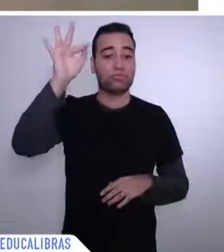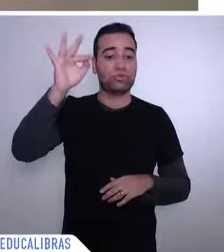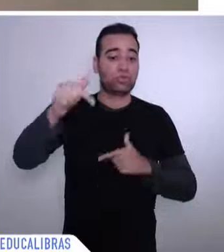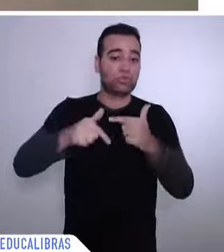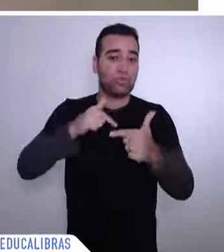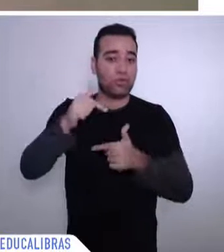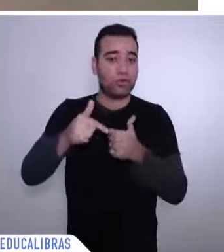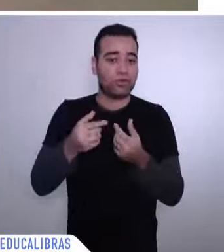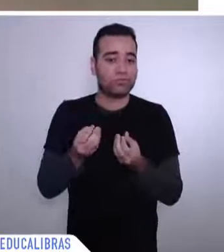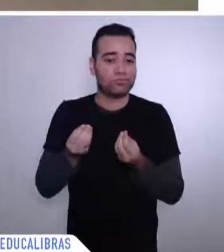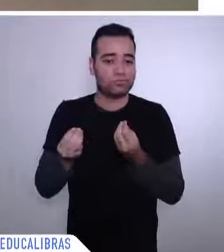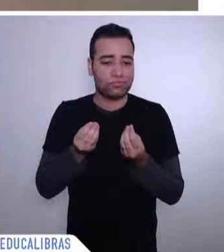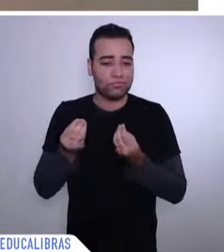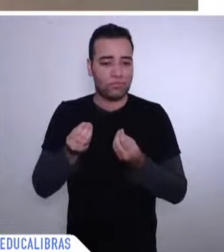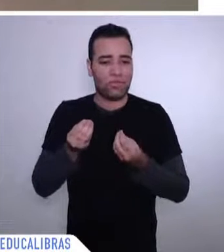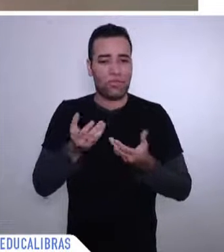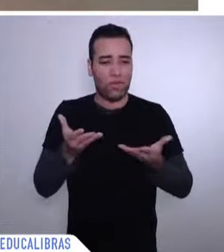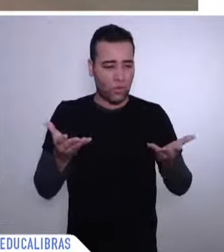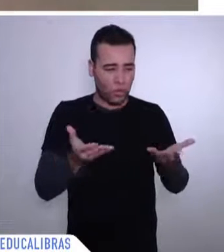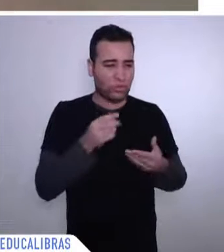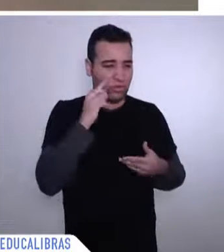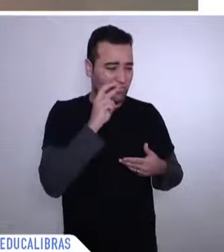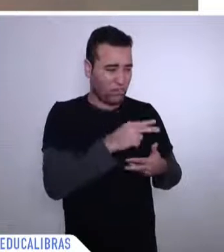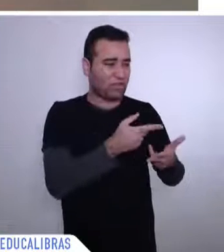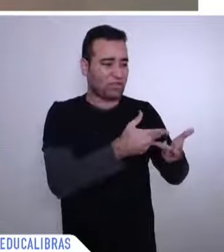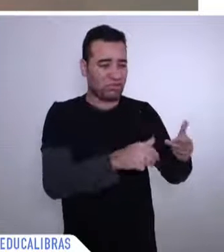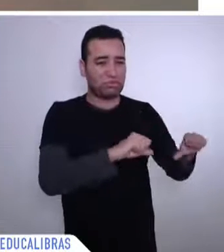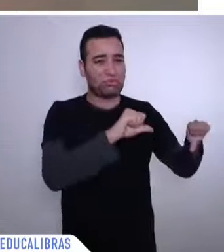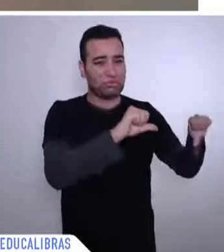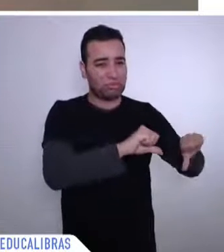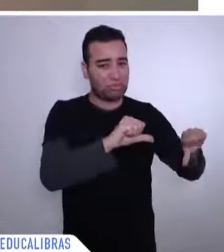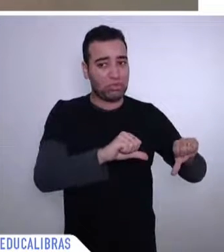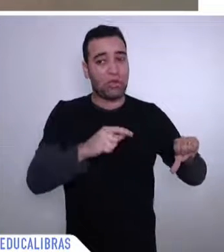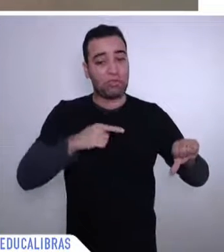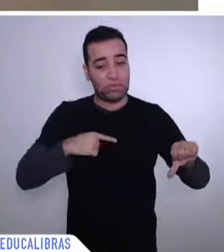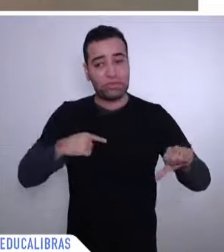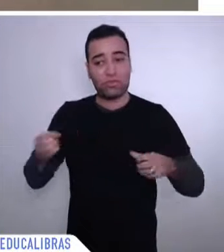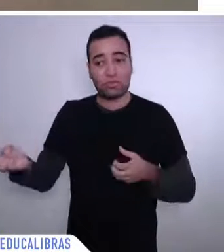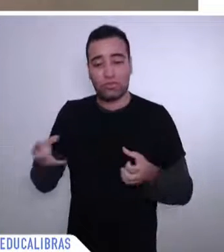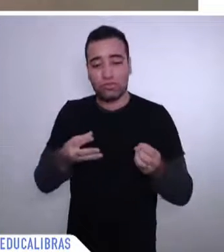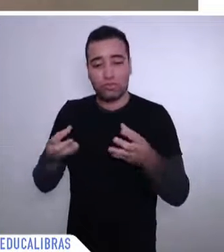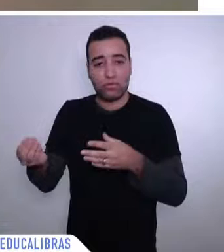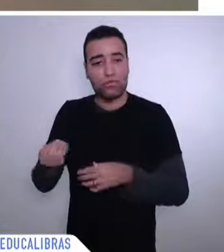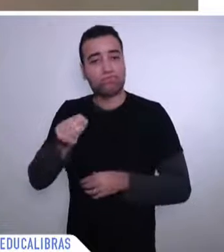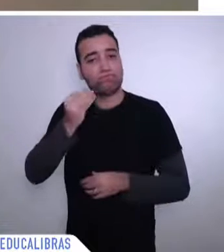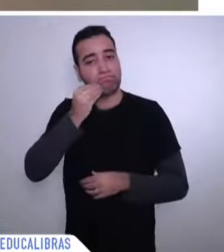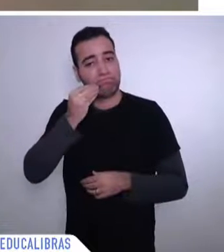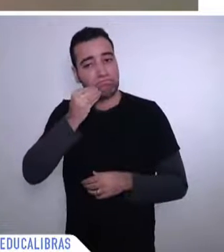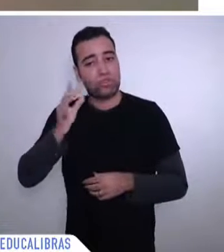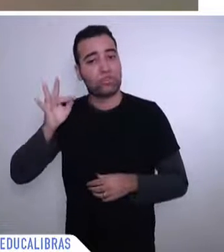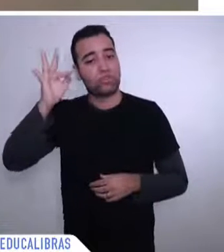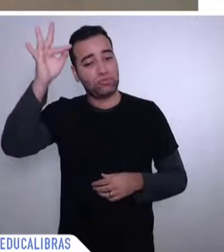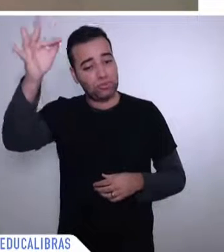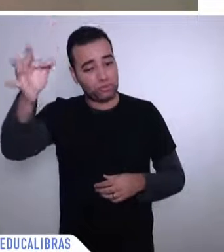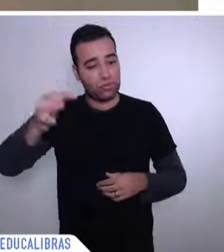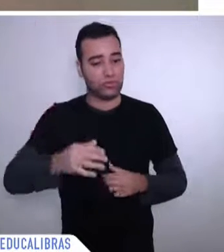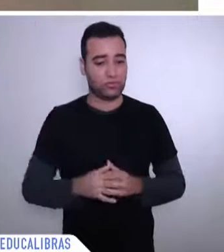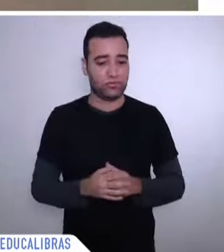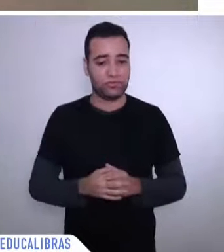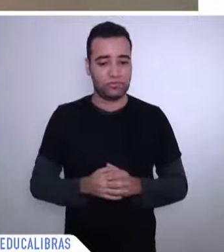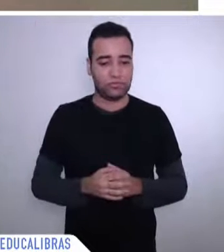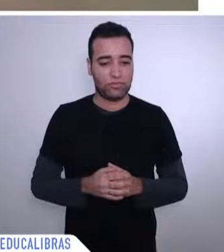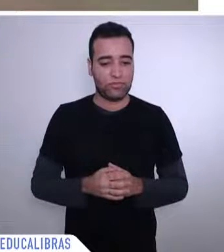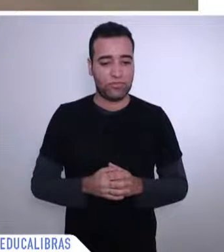in the future of work. Before COVID-19 happened, in most countries, we were seeing rising